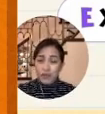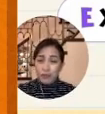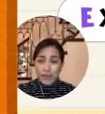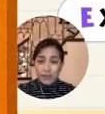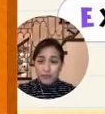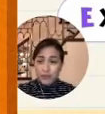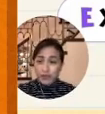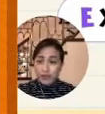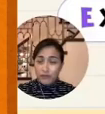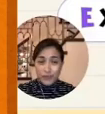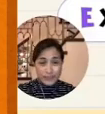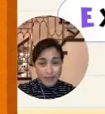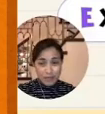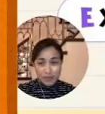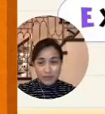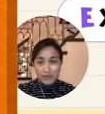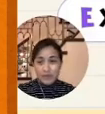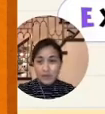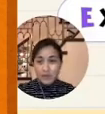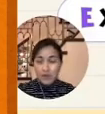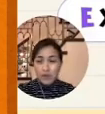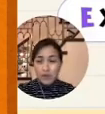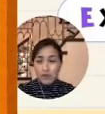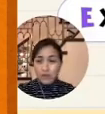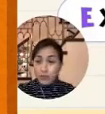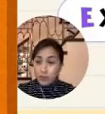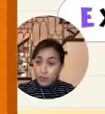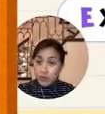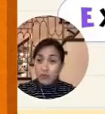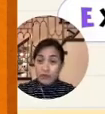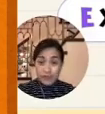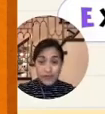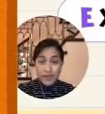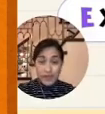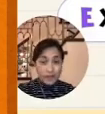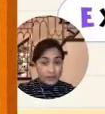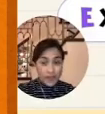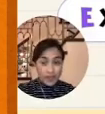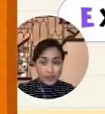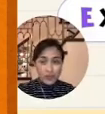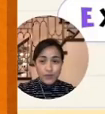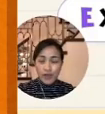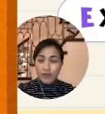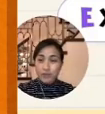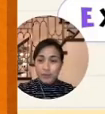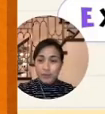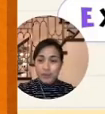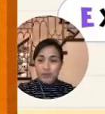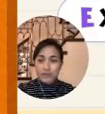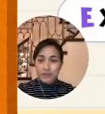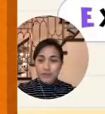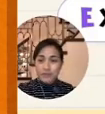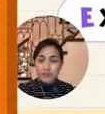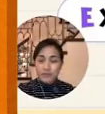with their blocks of Lego, for example, or control over their interactions with other